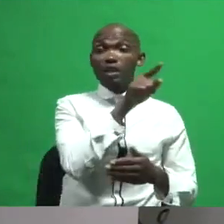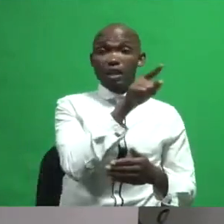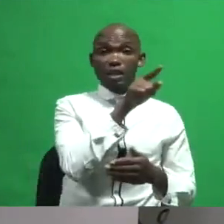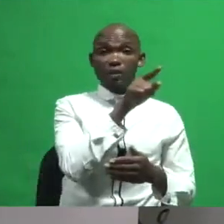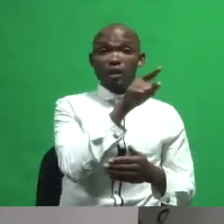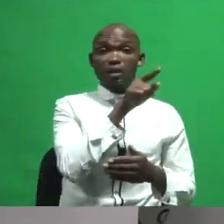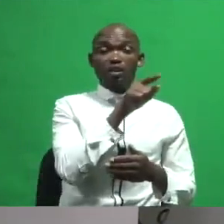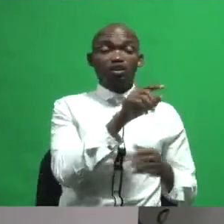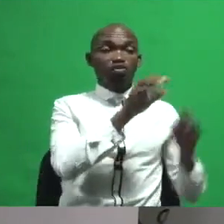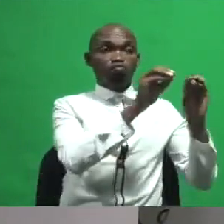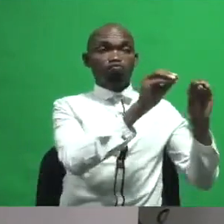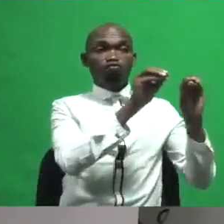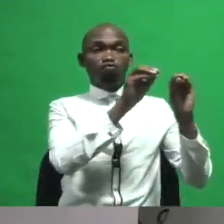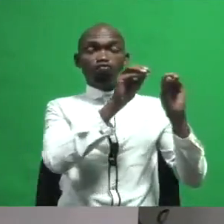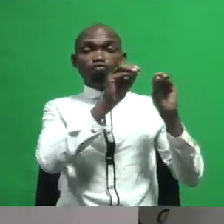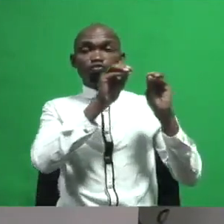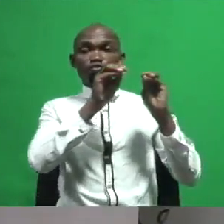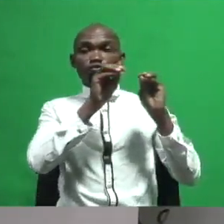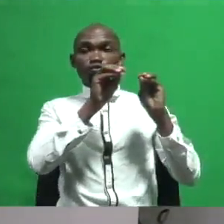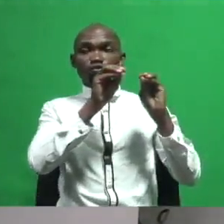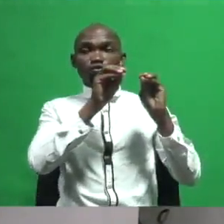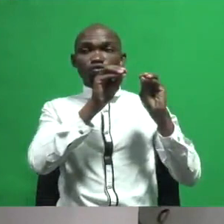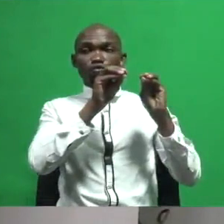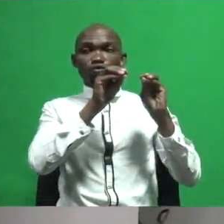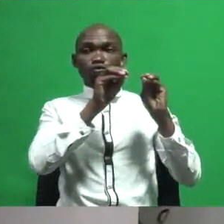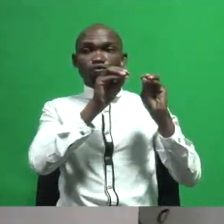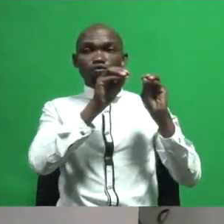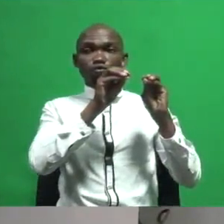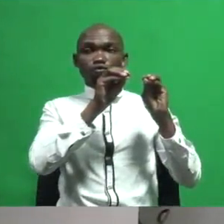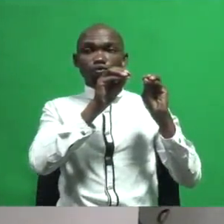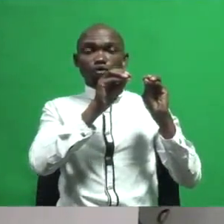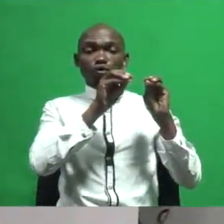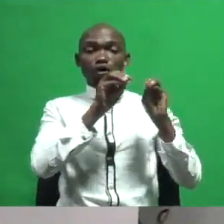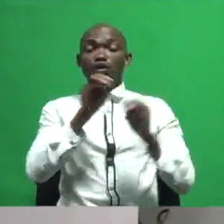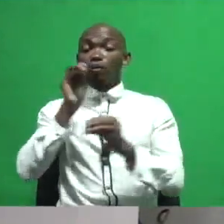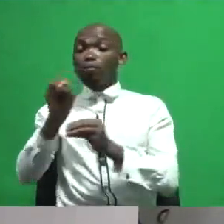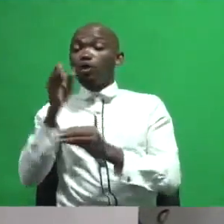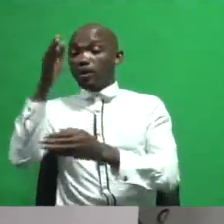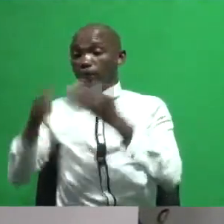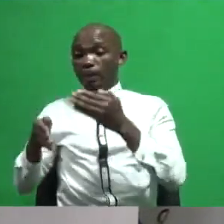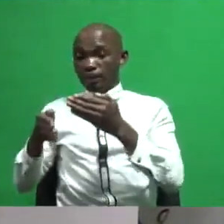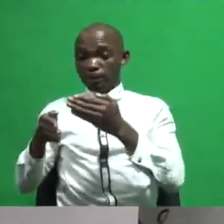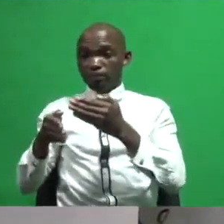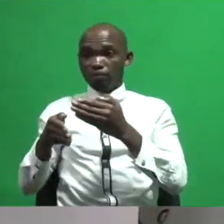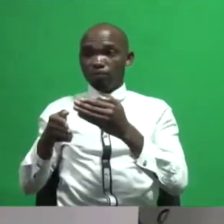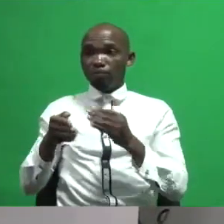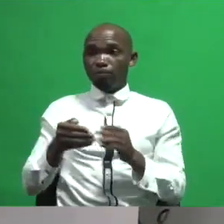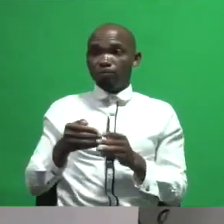from here, is taken out, of course, will be here. Here.